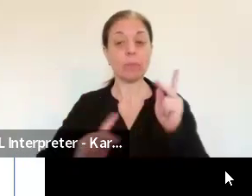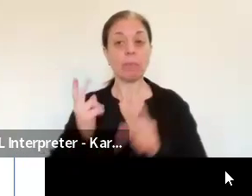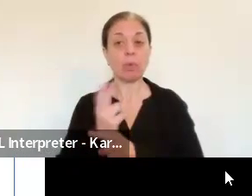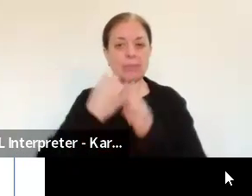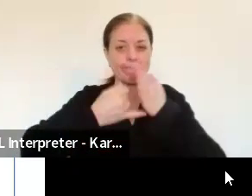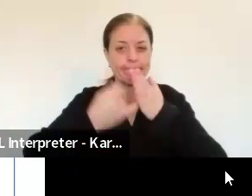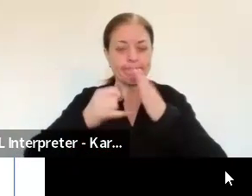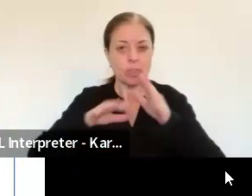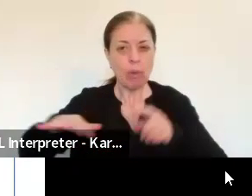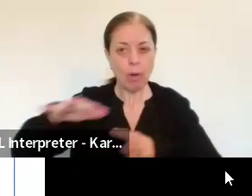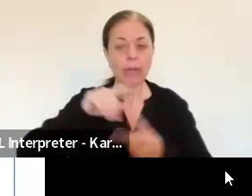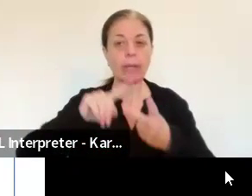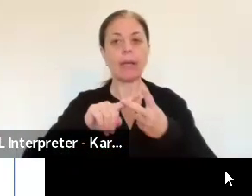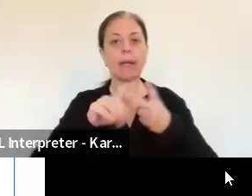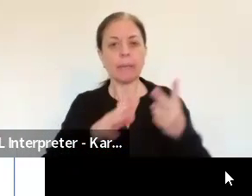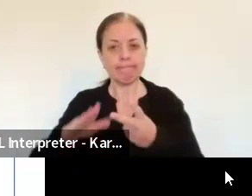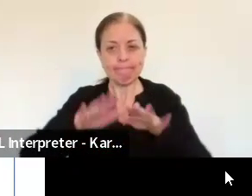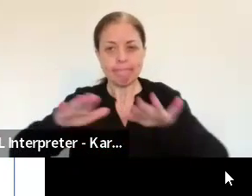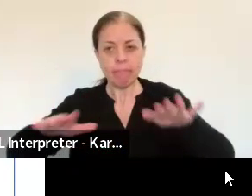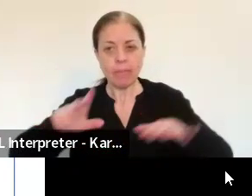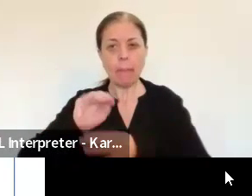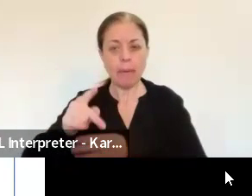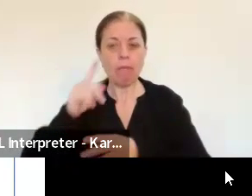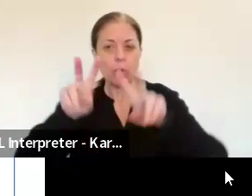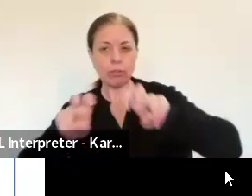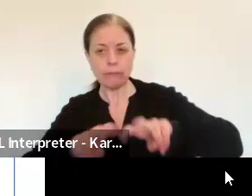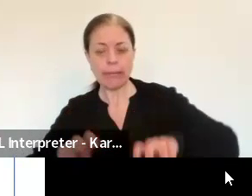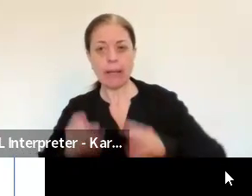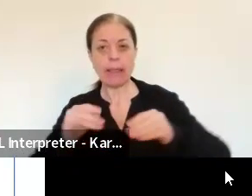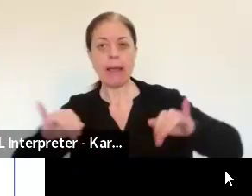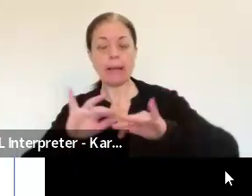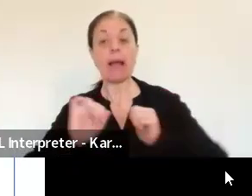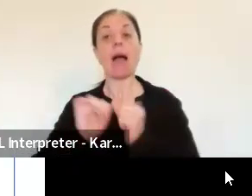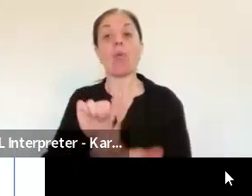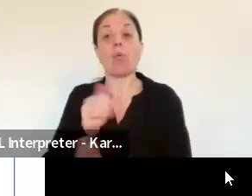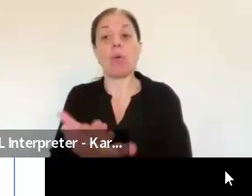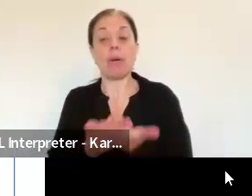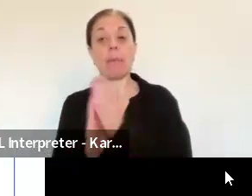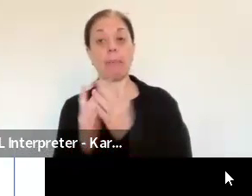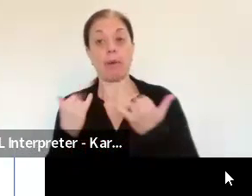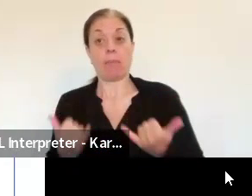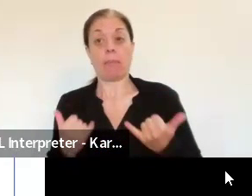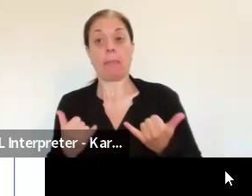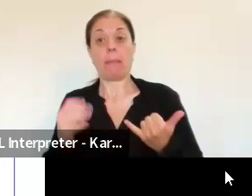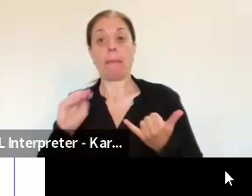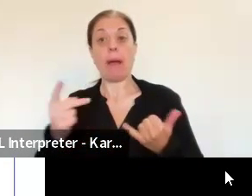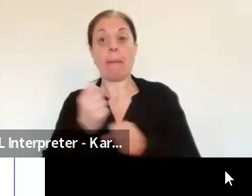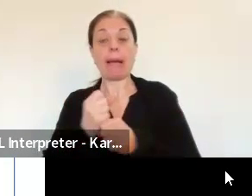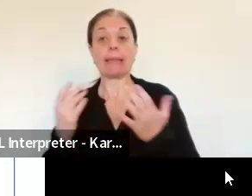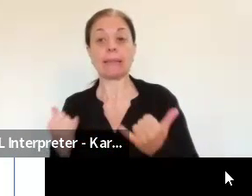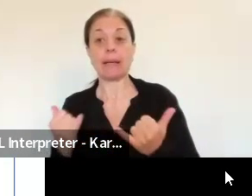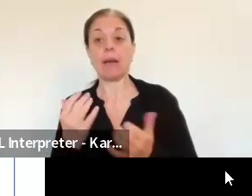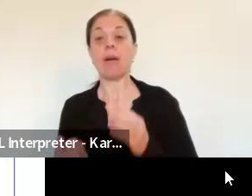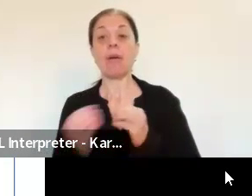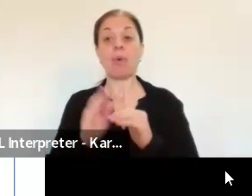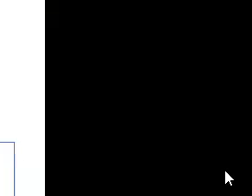surroundings, methods different cartographers developed to survey new lands, and how we've arrived at modern map making today. Above all